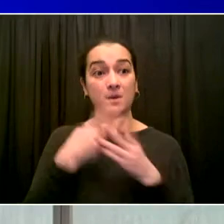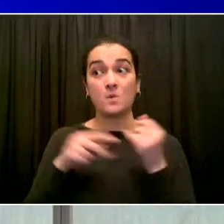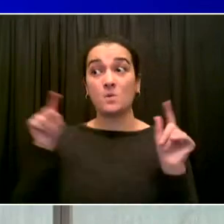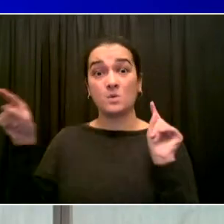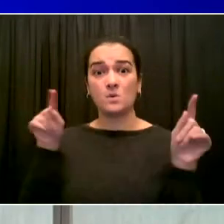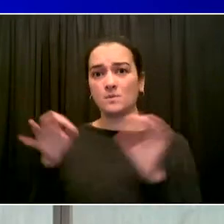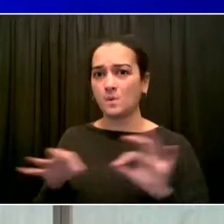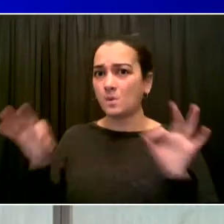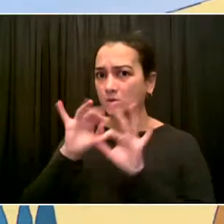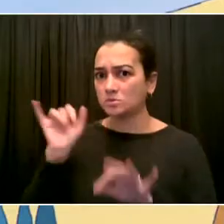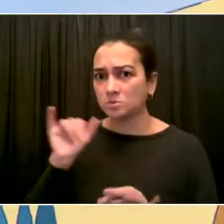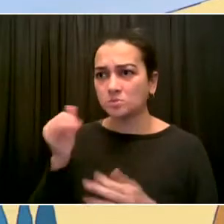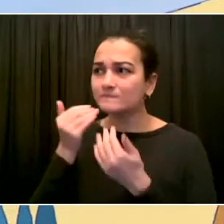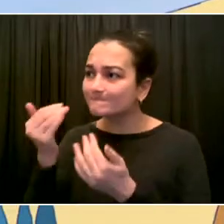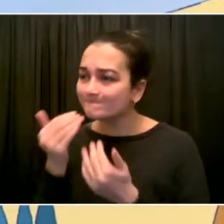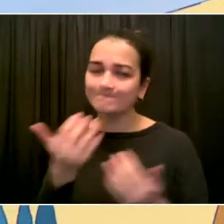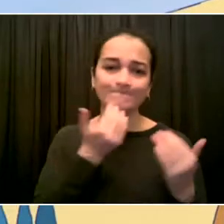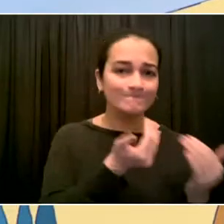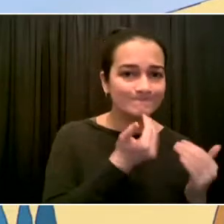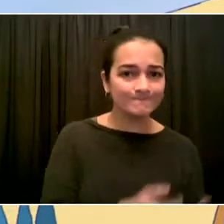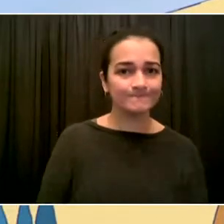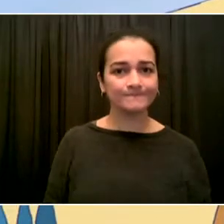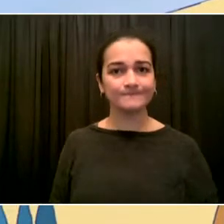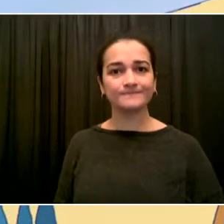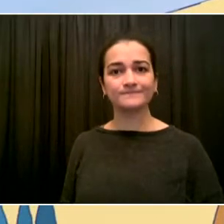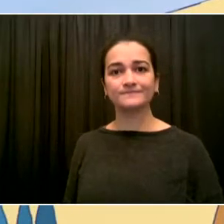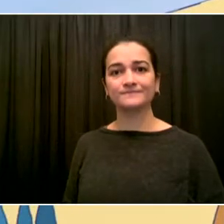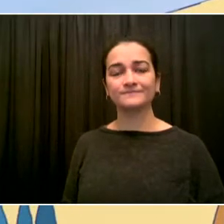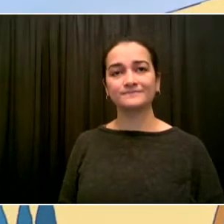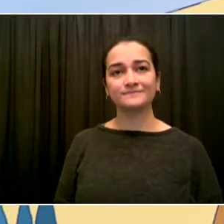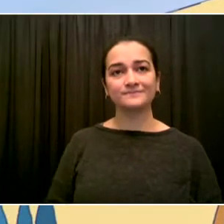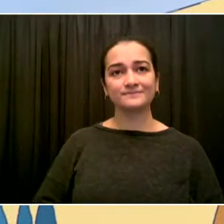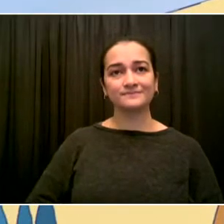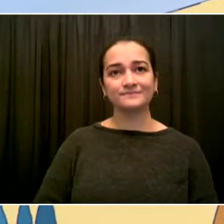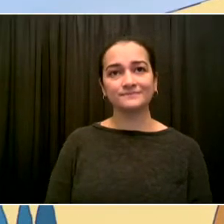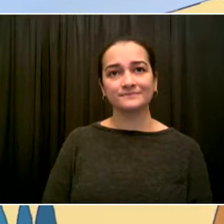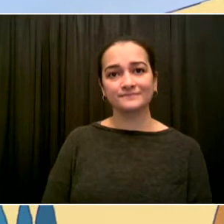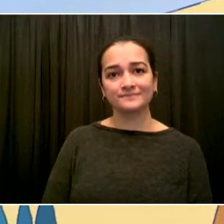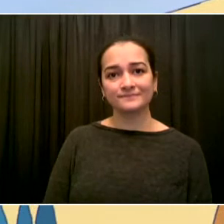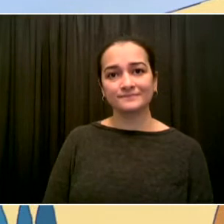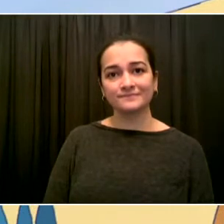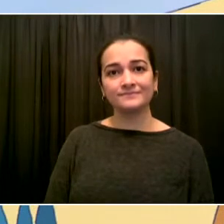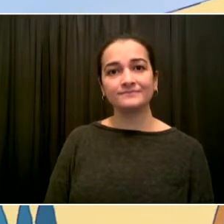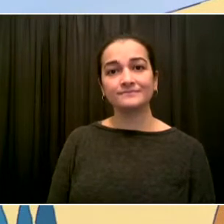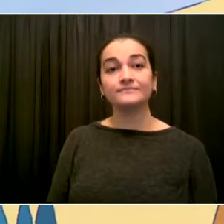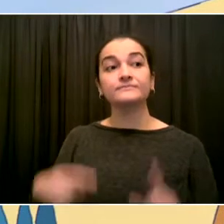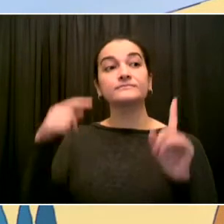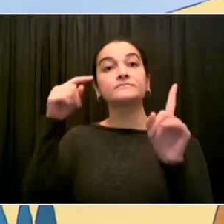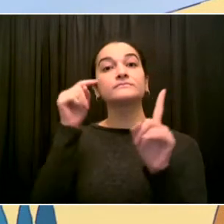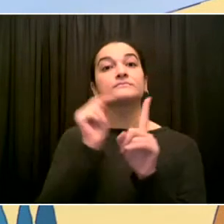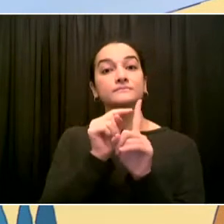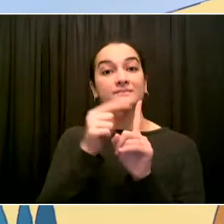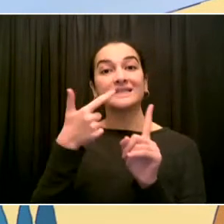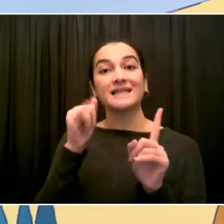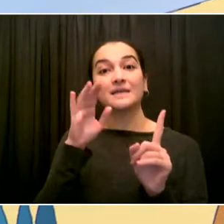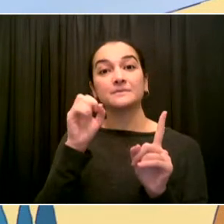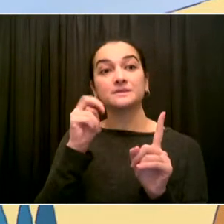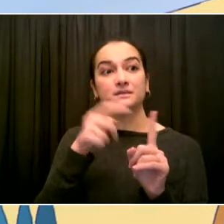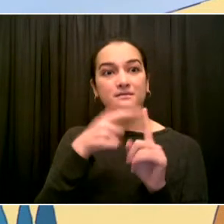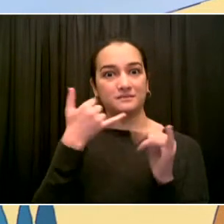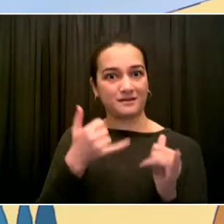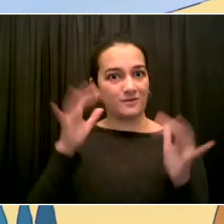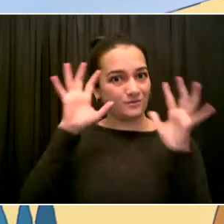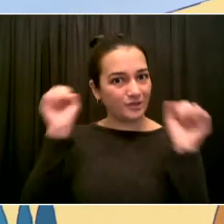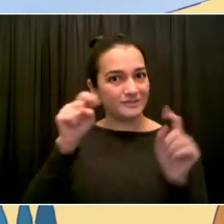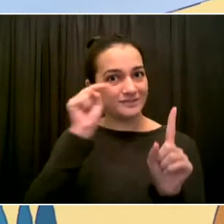Councilmember Vanessa Gibson, who is one of the passionate leaders of this effort. She has an incredible ability to hear the needs of the people and